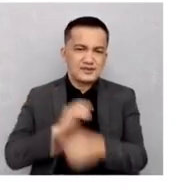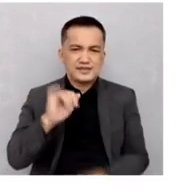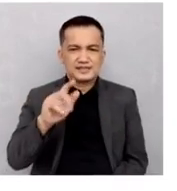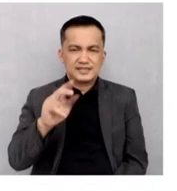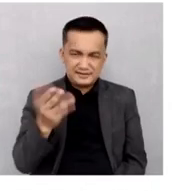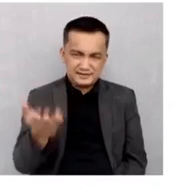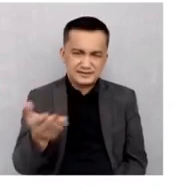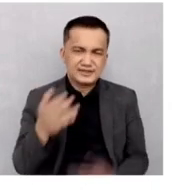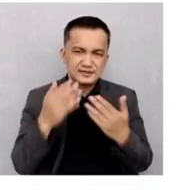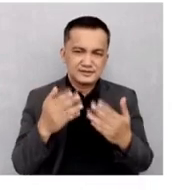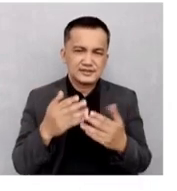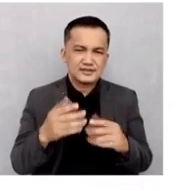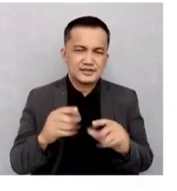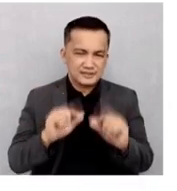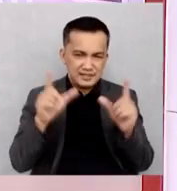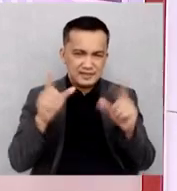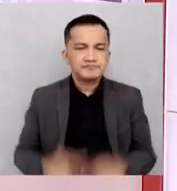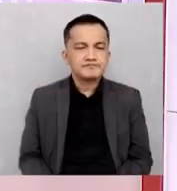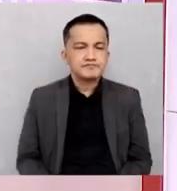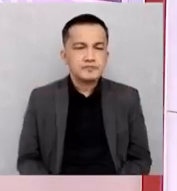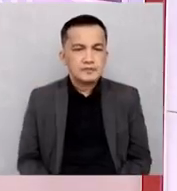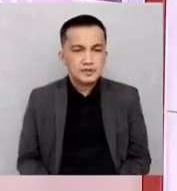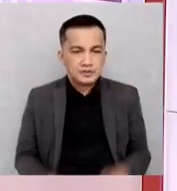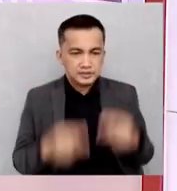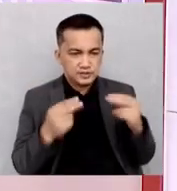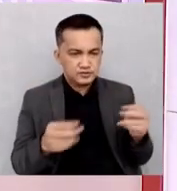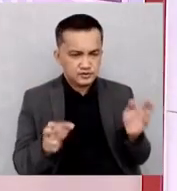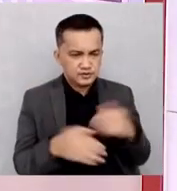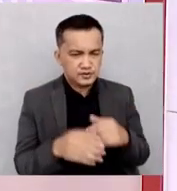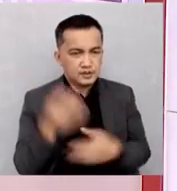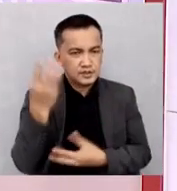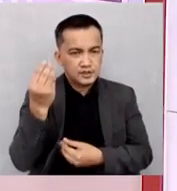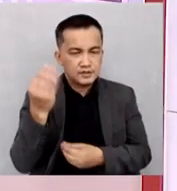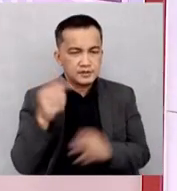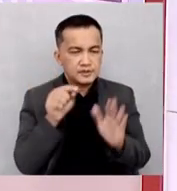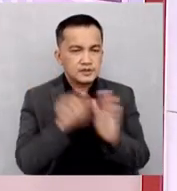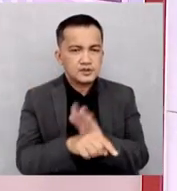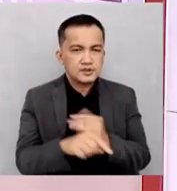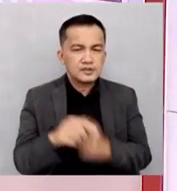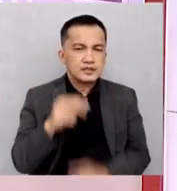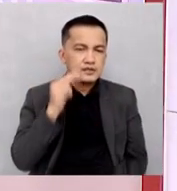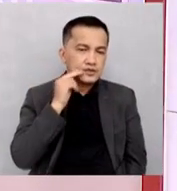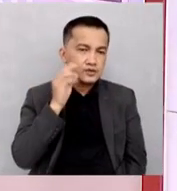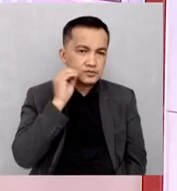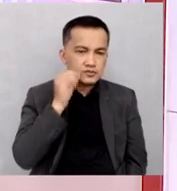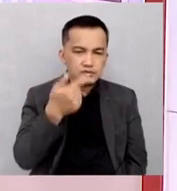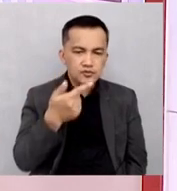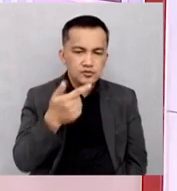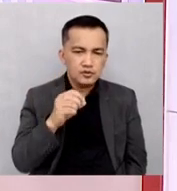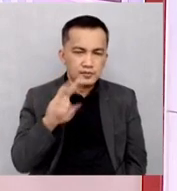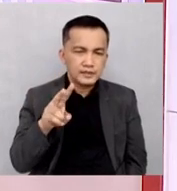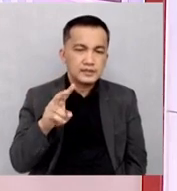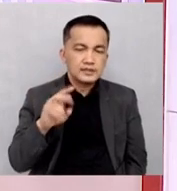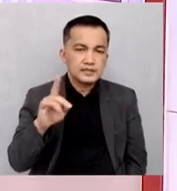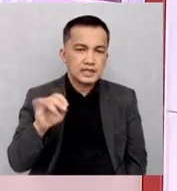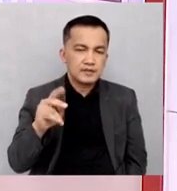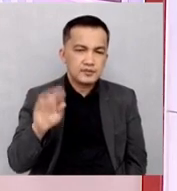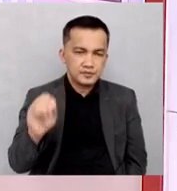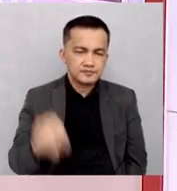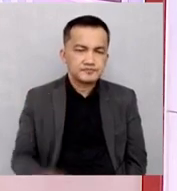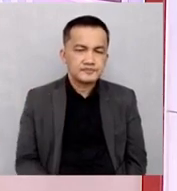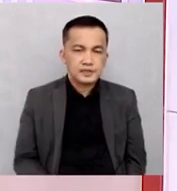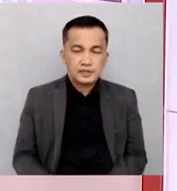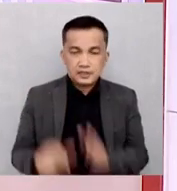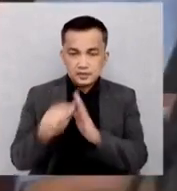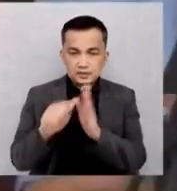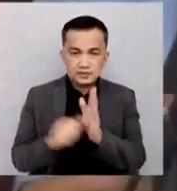us live from the Supreme Court. Thanks, Adrian. An update now on the killing of Negros Oriental Governor Roel Degamo. The legal counsel of